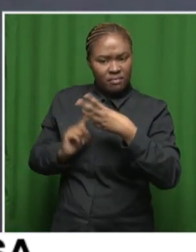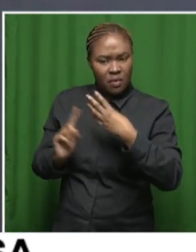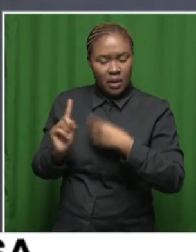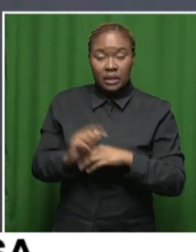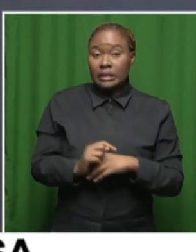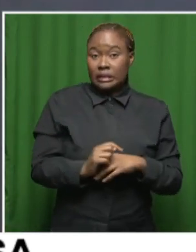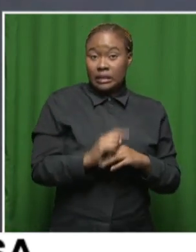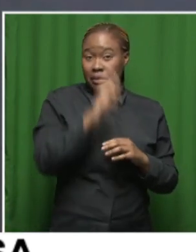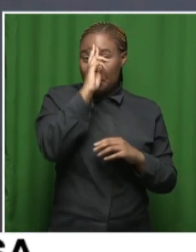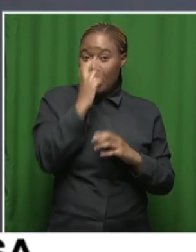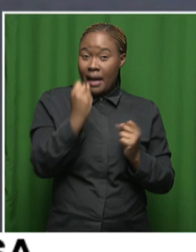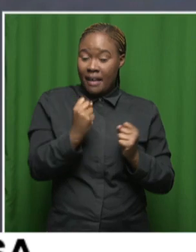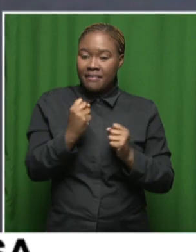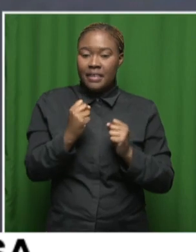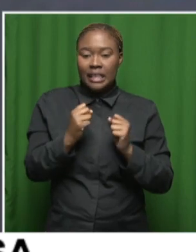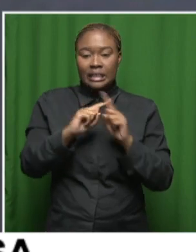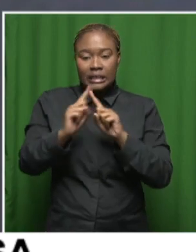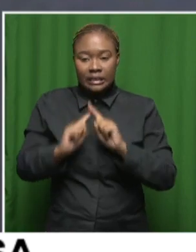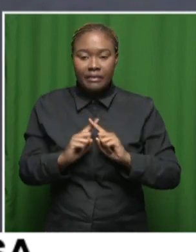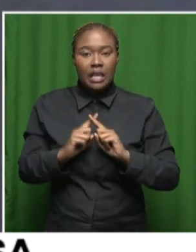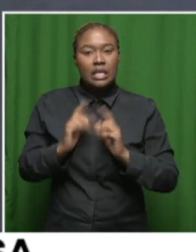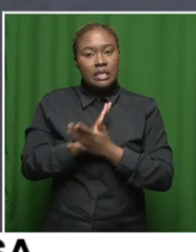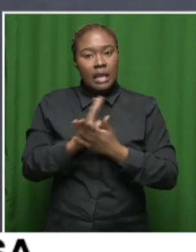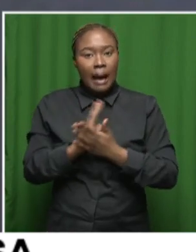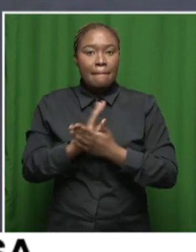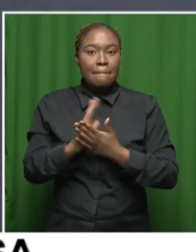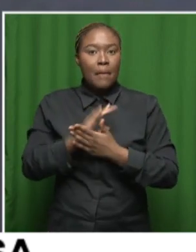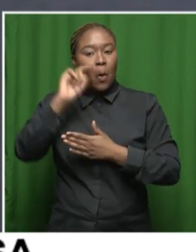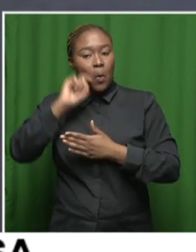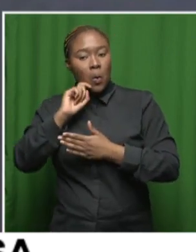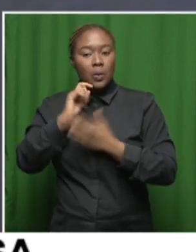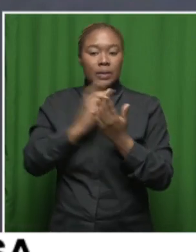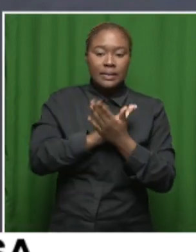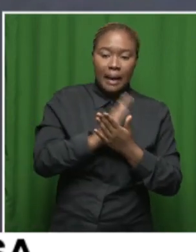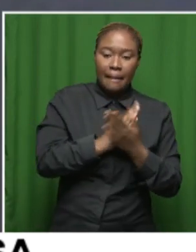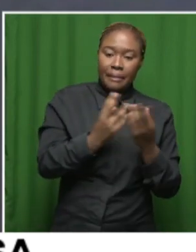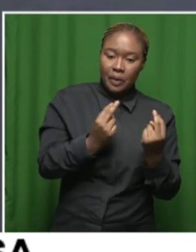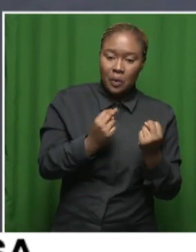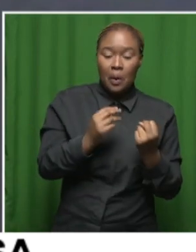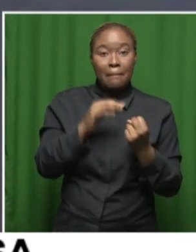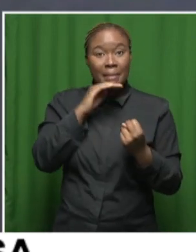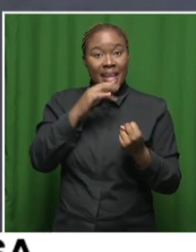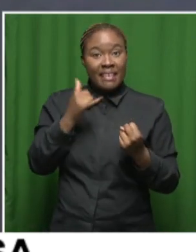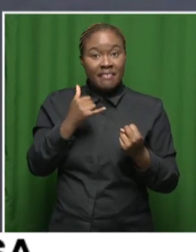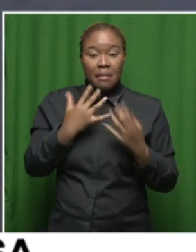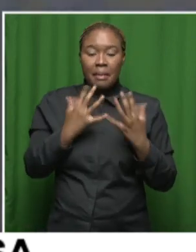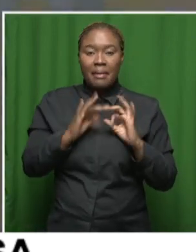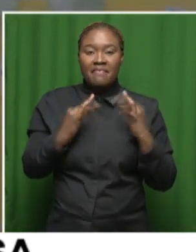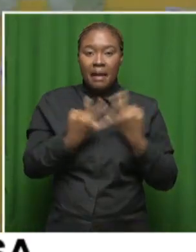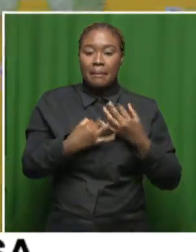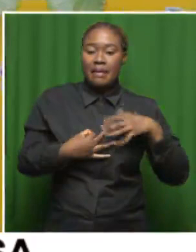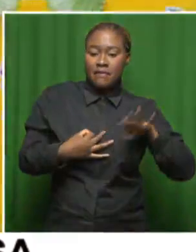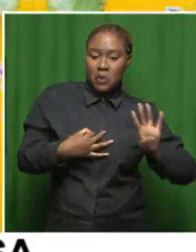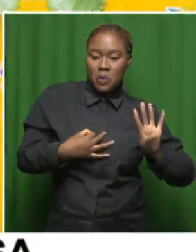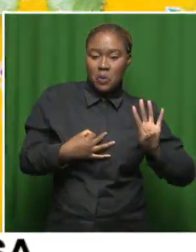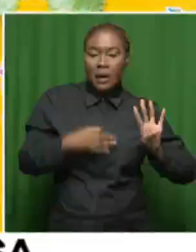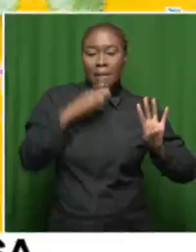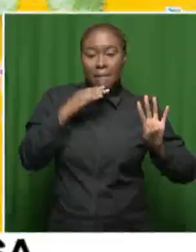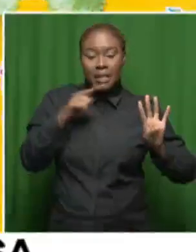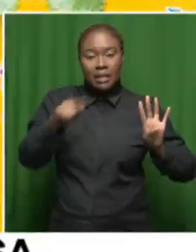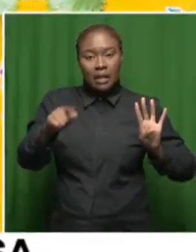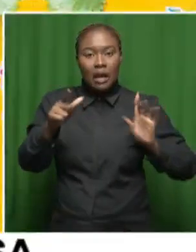how many people you're cooking for. So if you do have a family of 4, go for one of the larger varieties, the ones that's got a